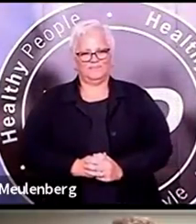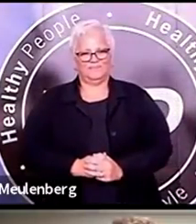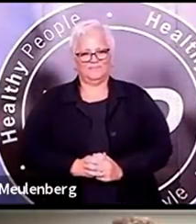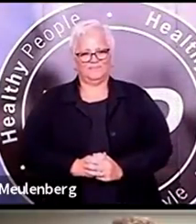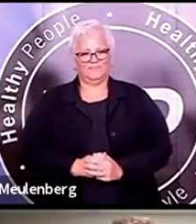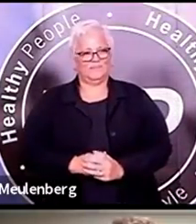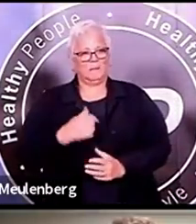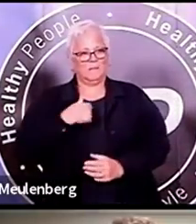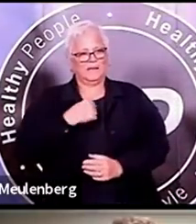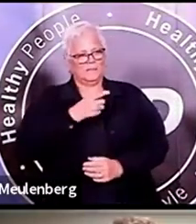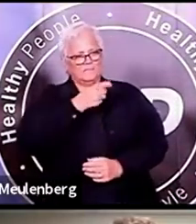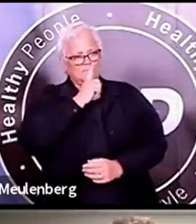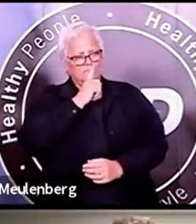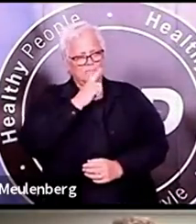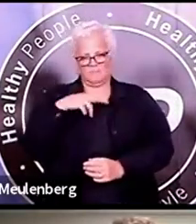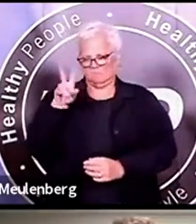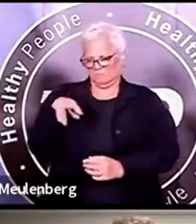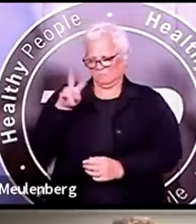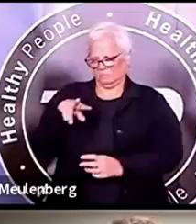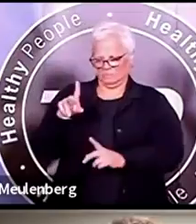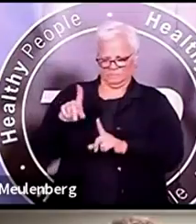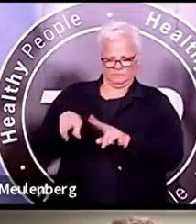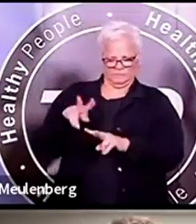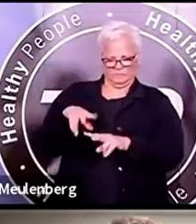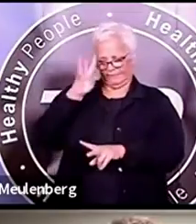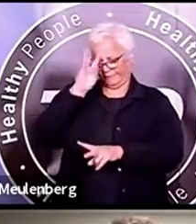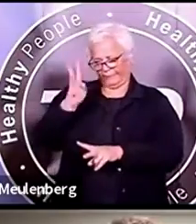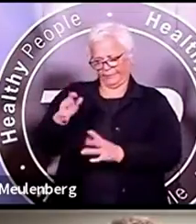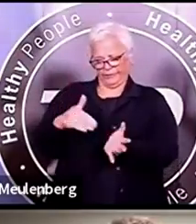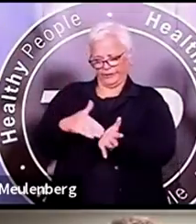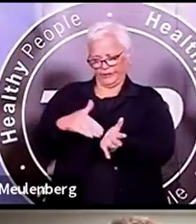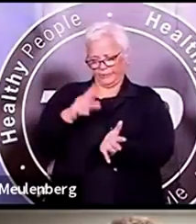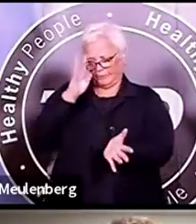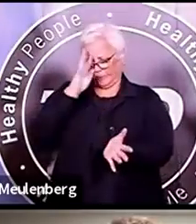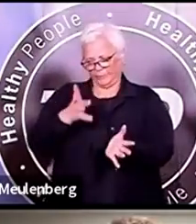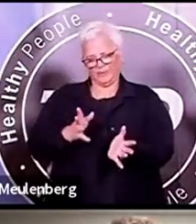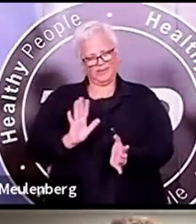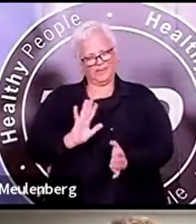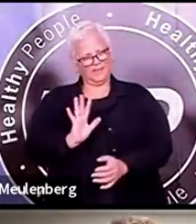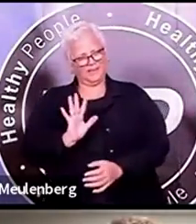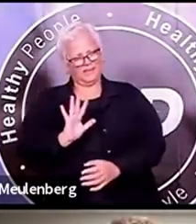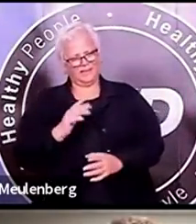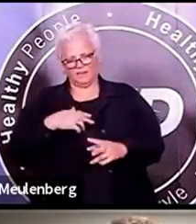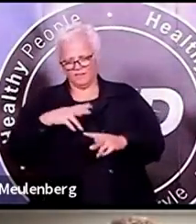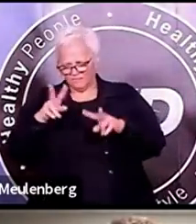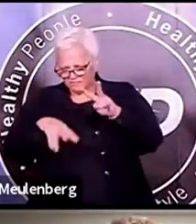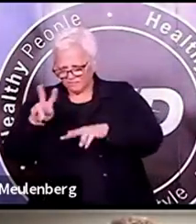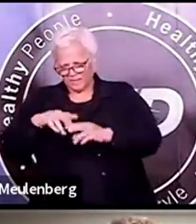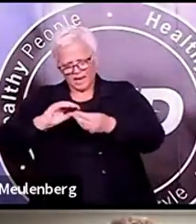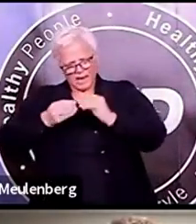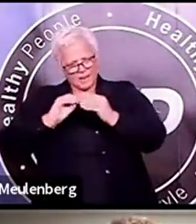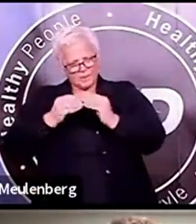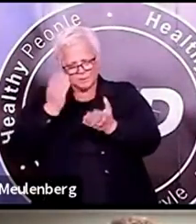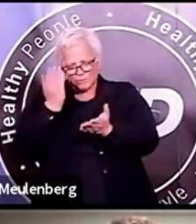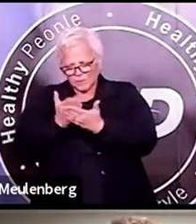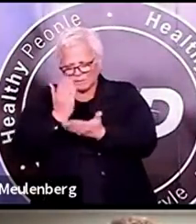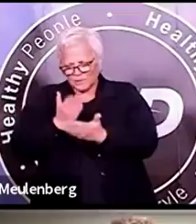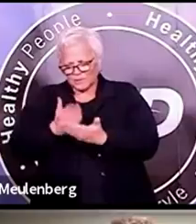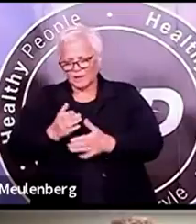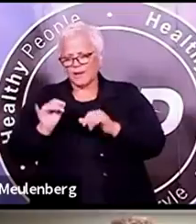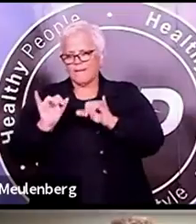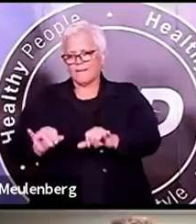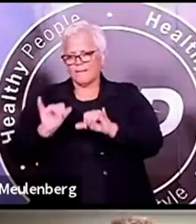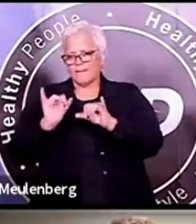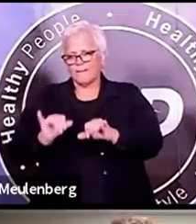to slow the spread of the virus in this community so that we can keep up with providing treatment to people who need